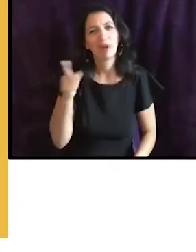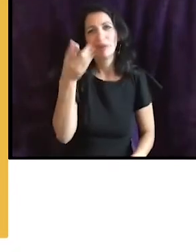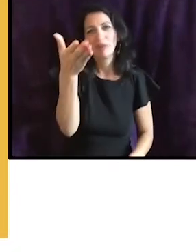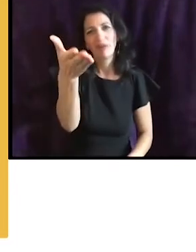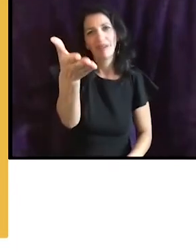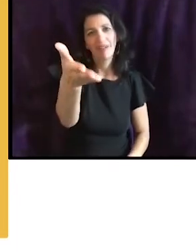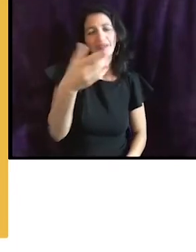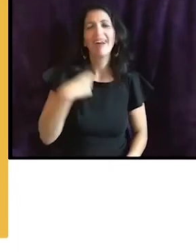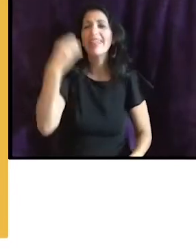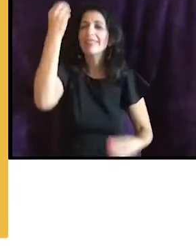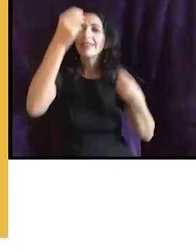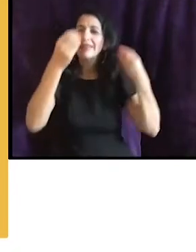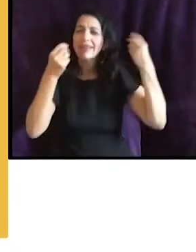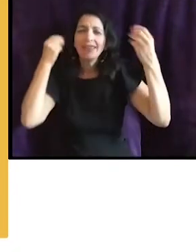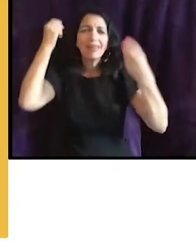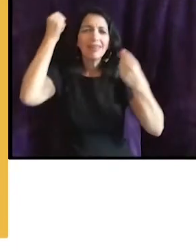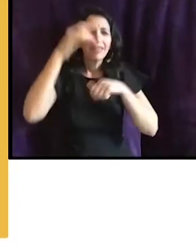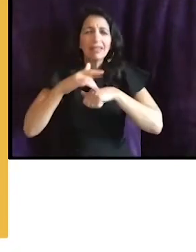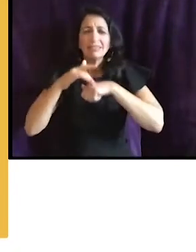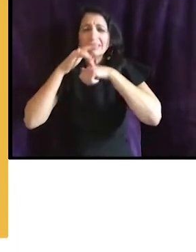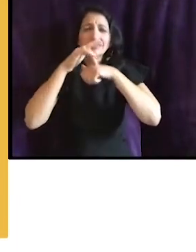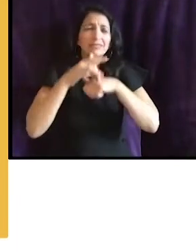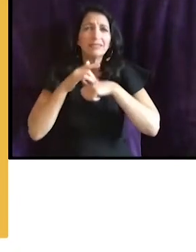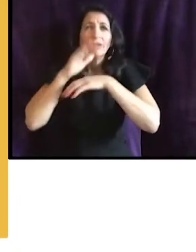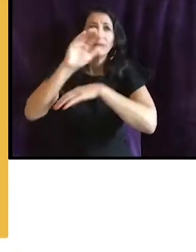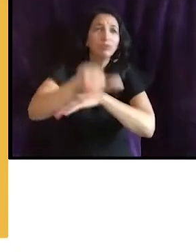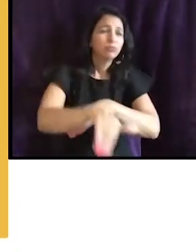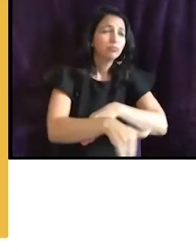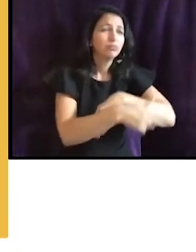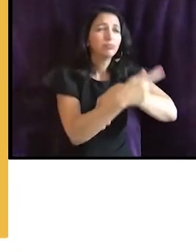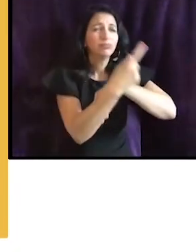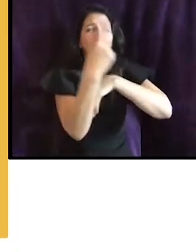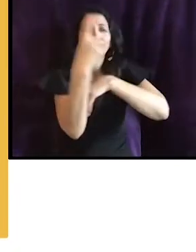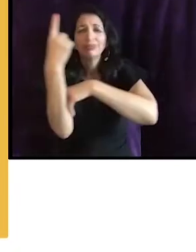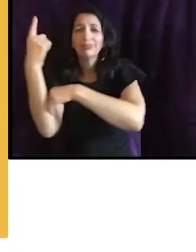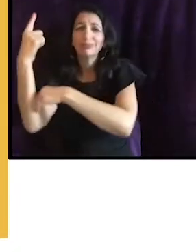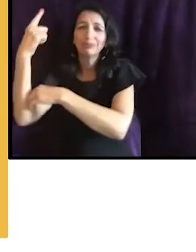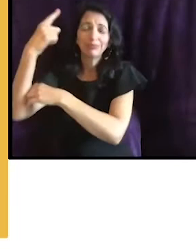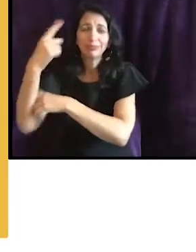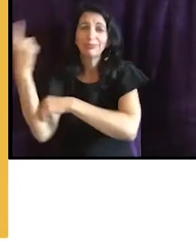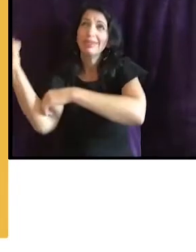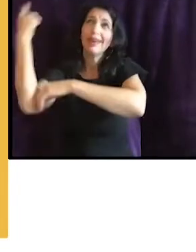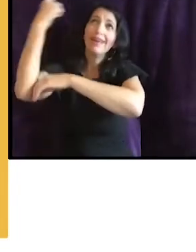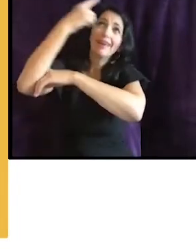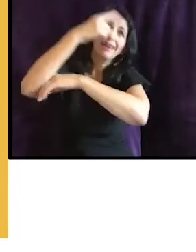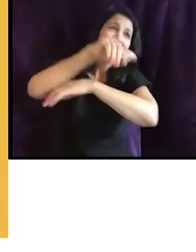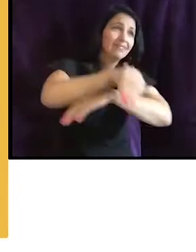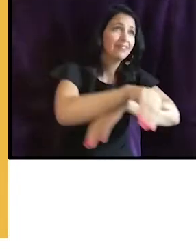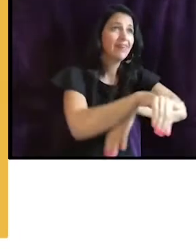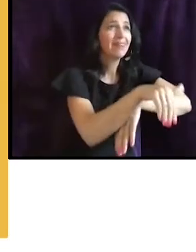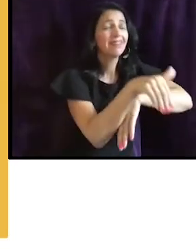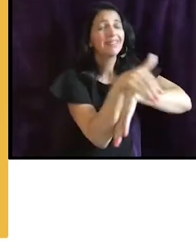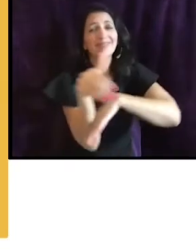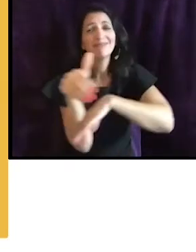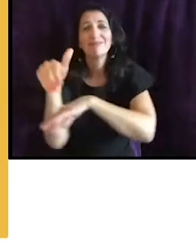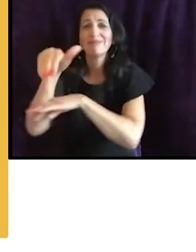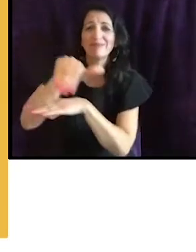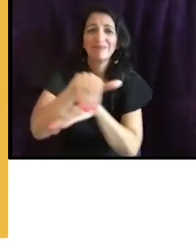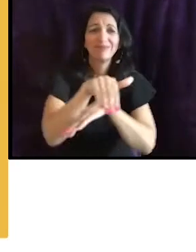you are, I think of you. Night and day, day and